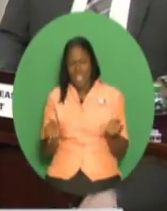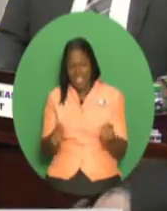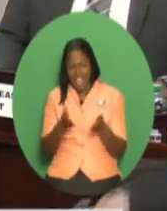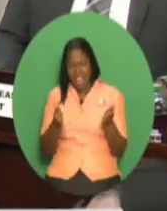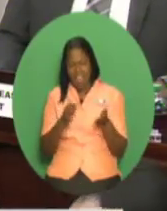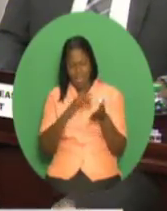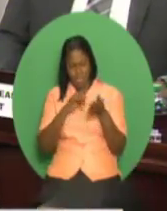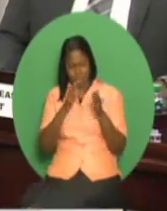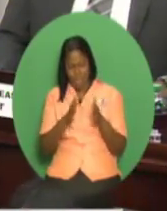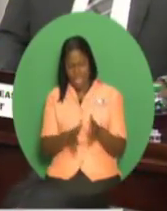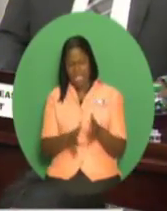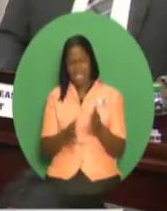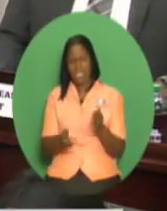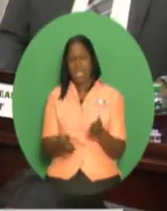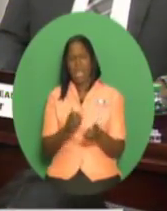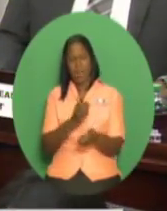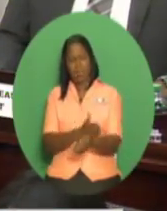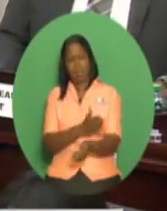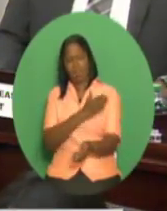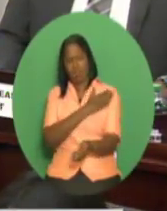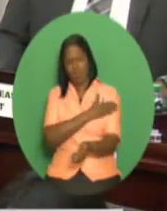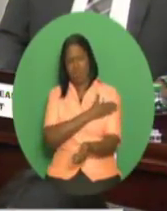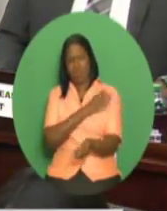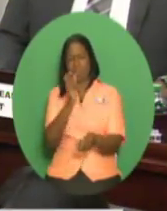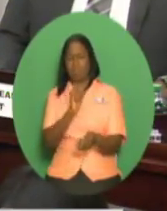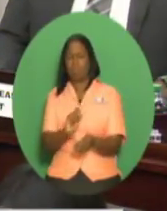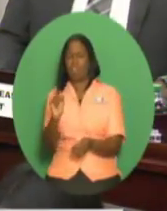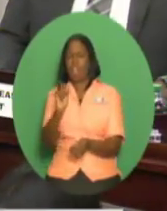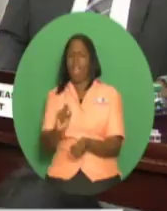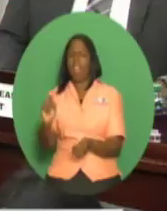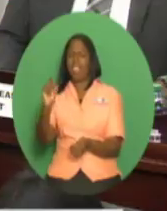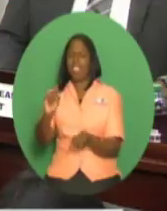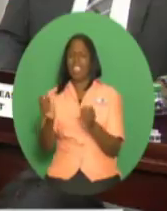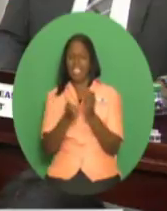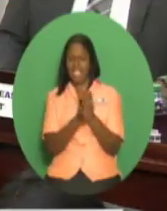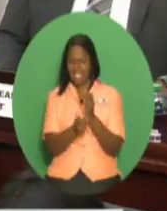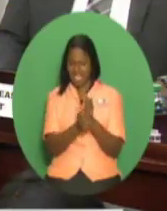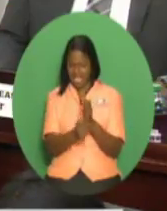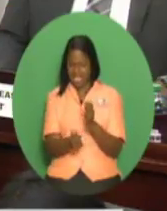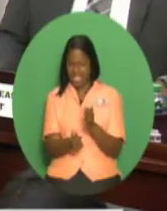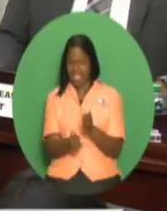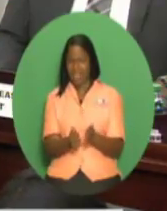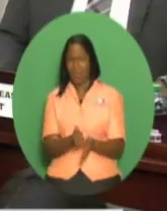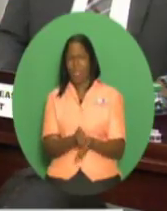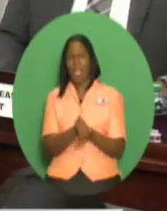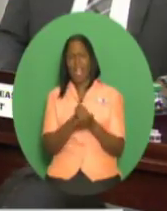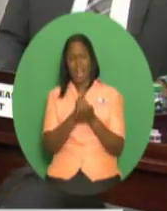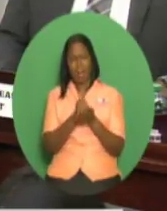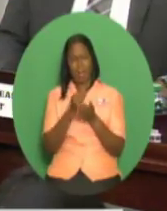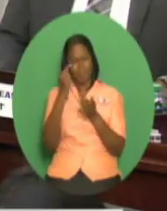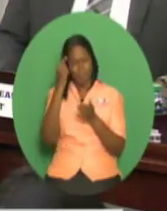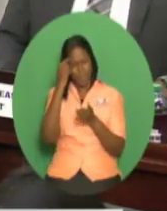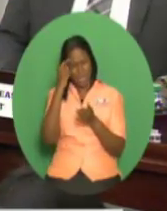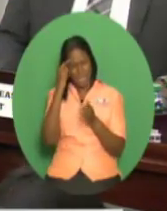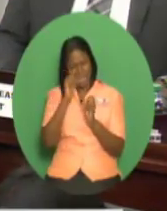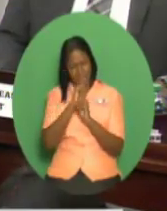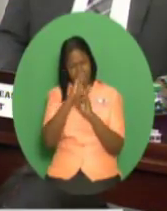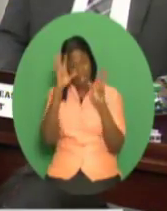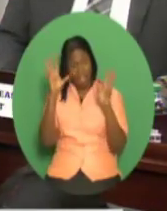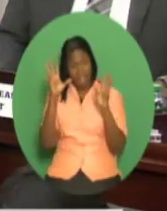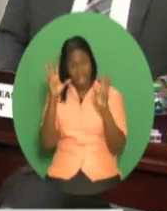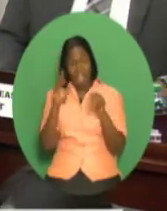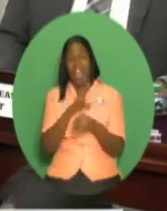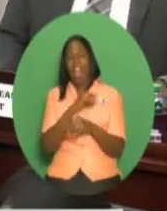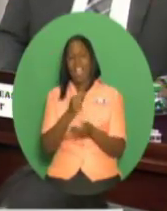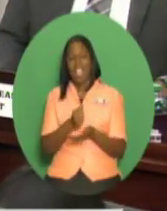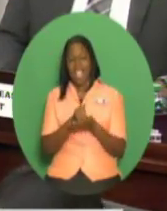to improve their handwriting skills, it will assist tremendously in the way they think and the way they do things,